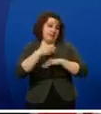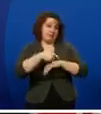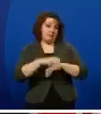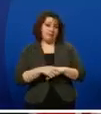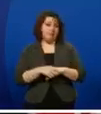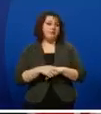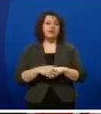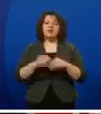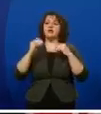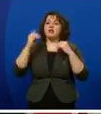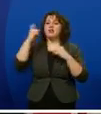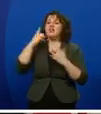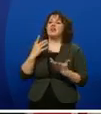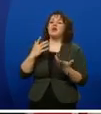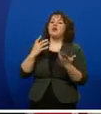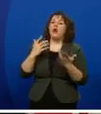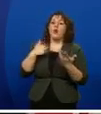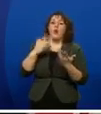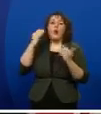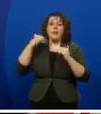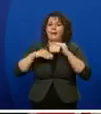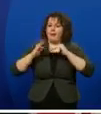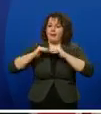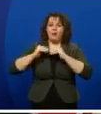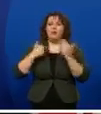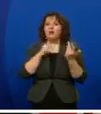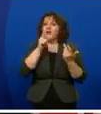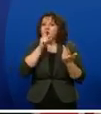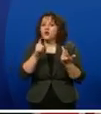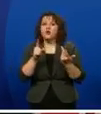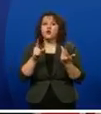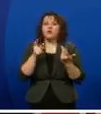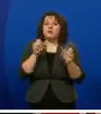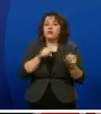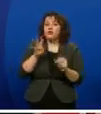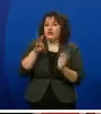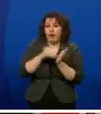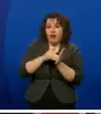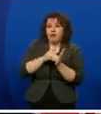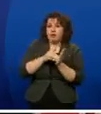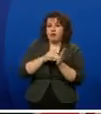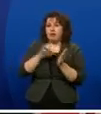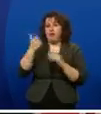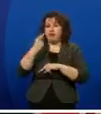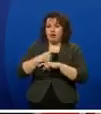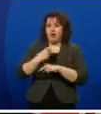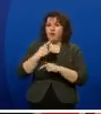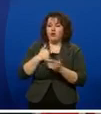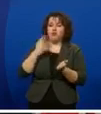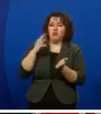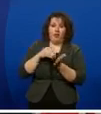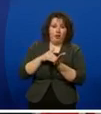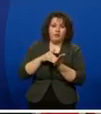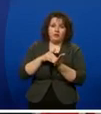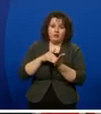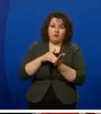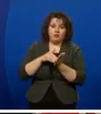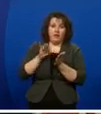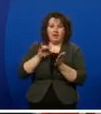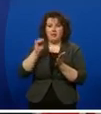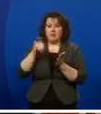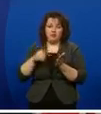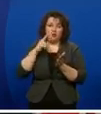hoping minimal, or if we don't know if we'll get any, potentially 4,000 is what we were told on the call the other day. But that's about the percentage we get for the